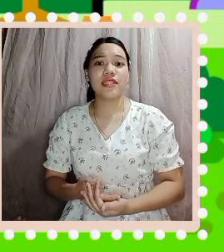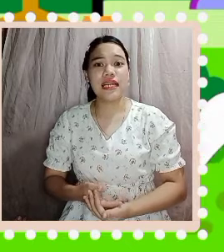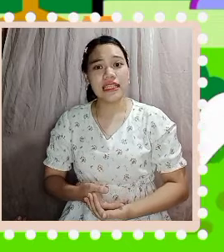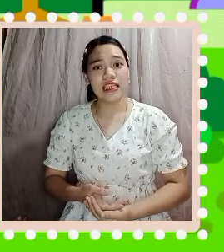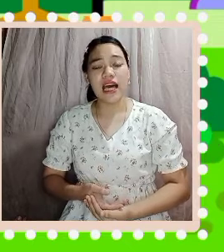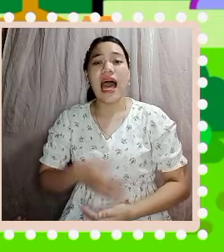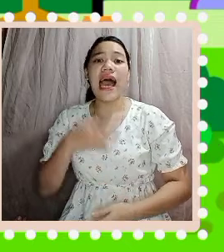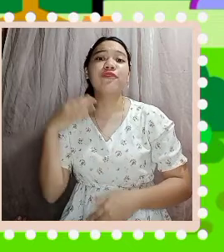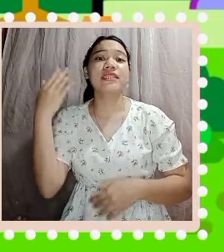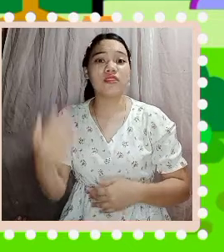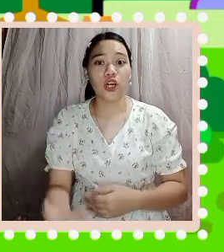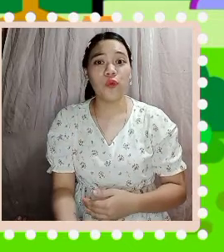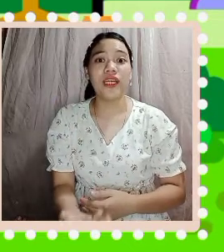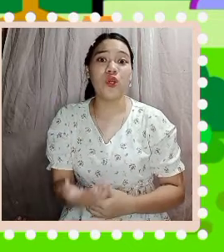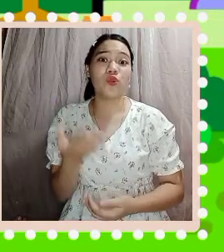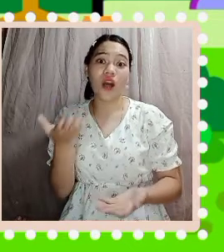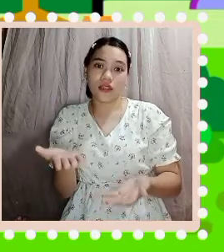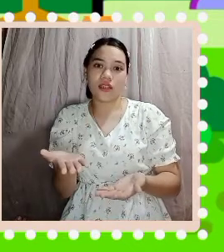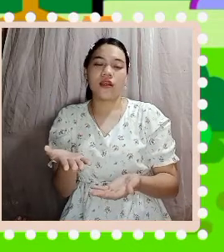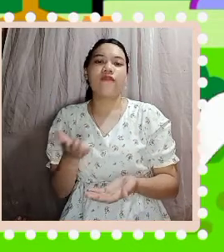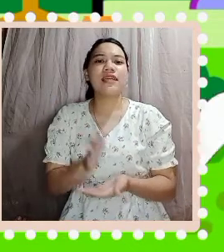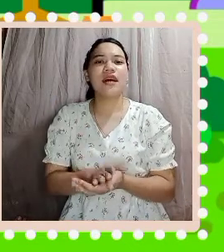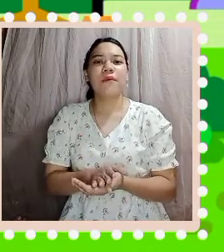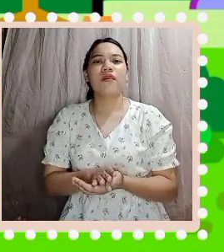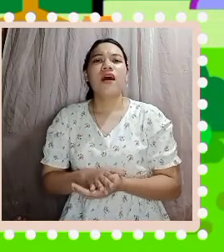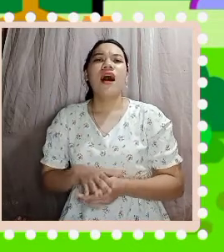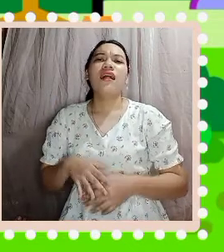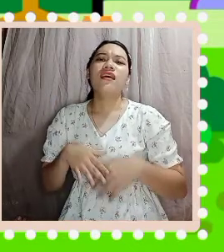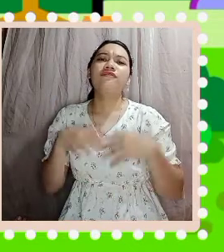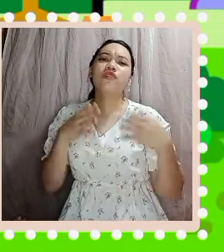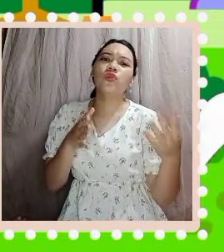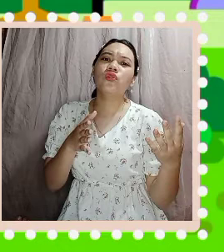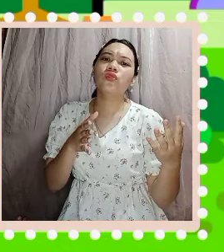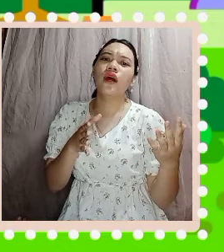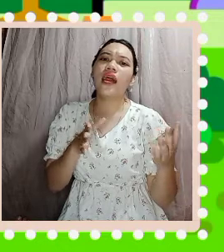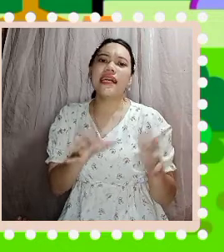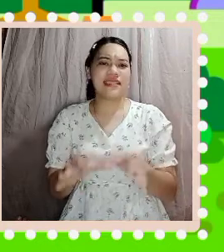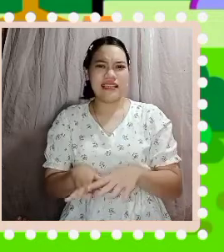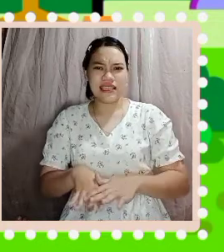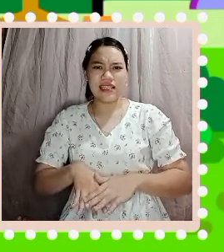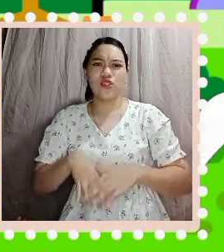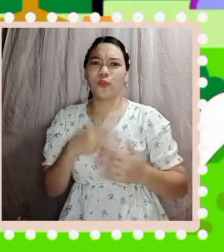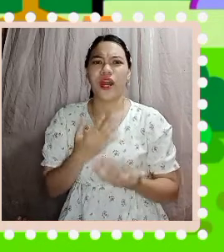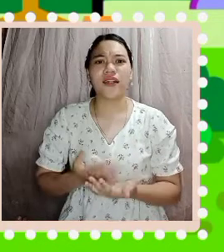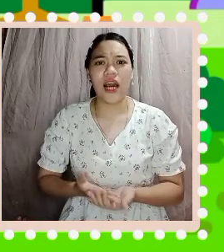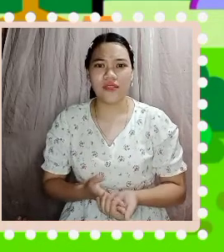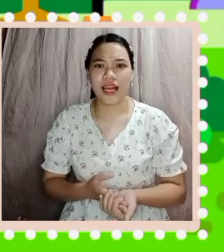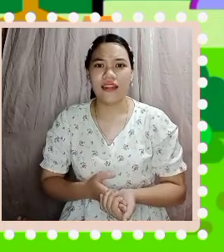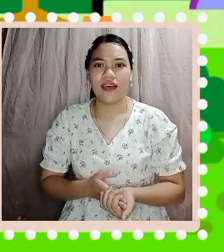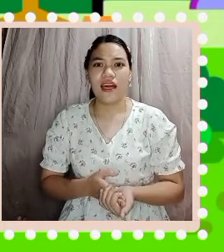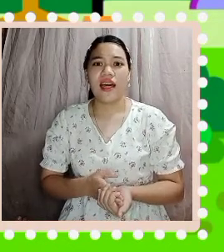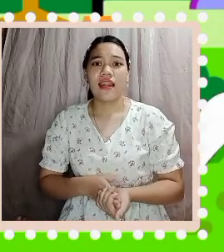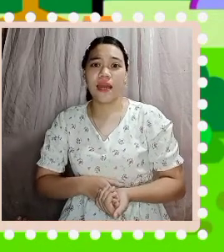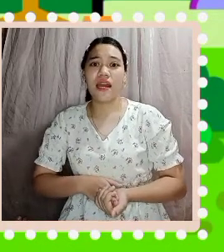of your sentence and restart with a new thought. For example, it is super hot